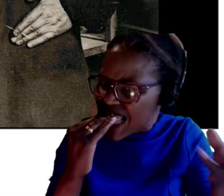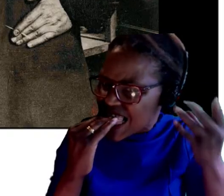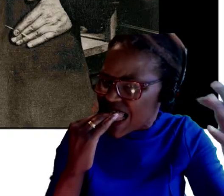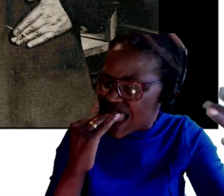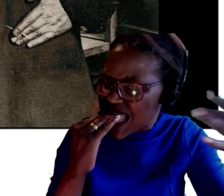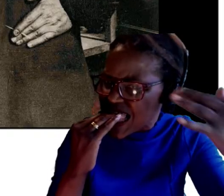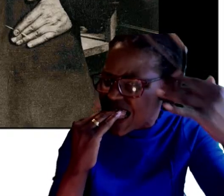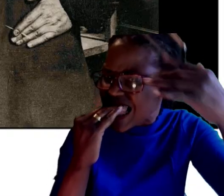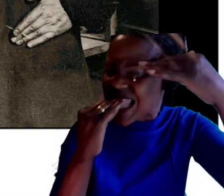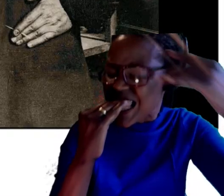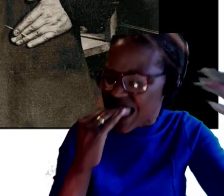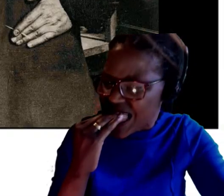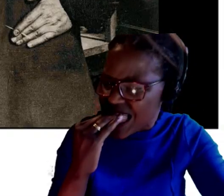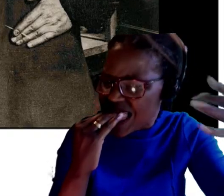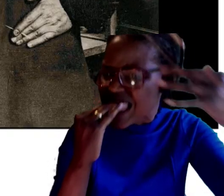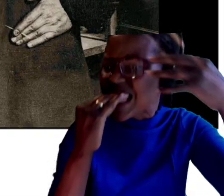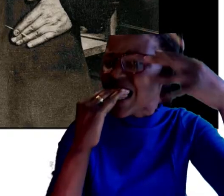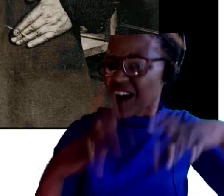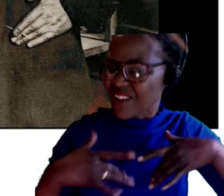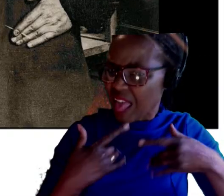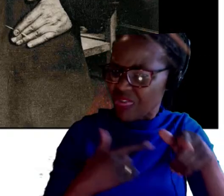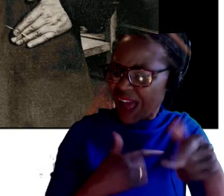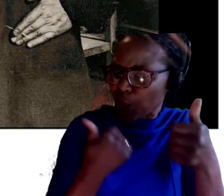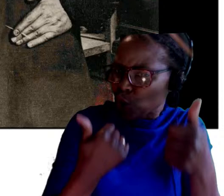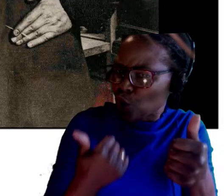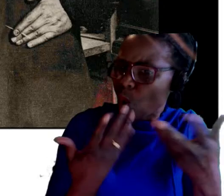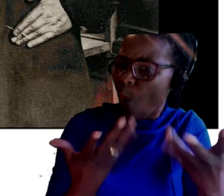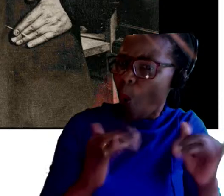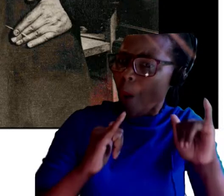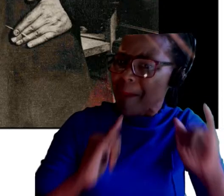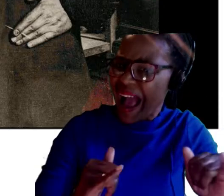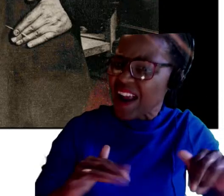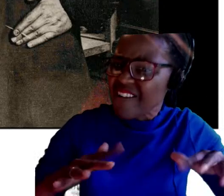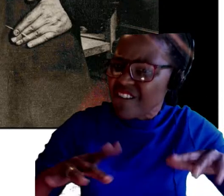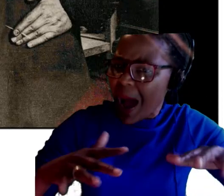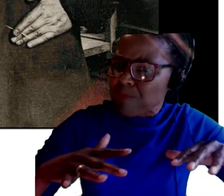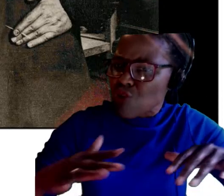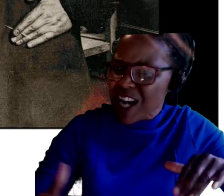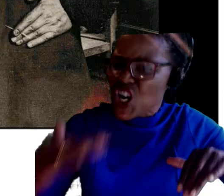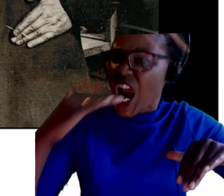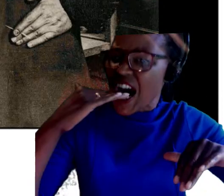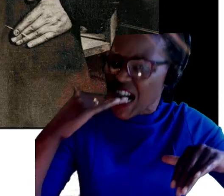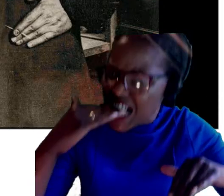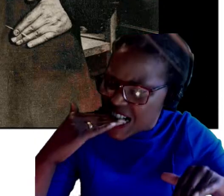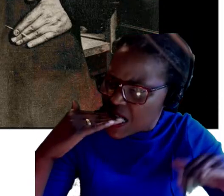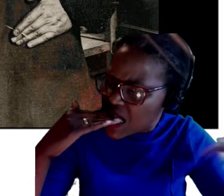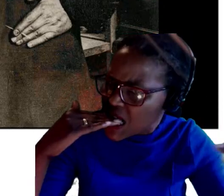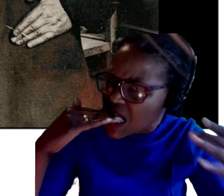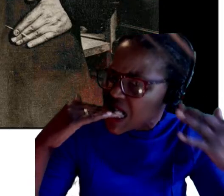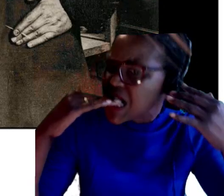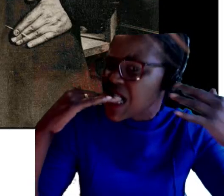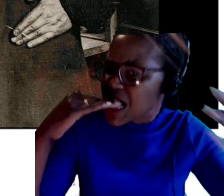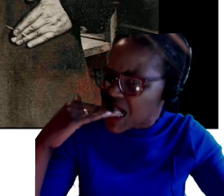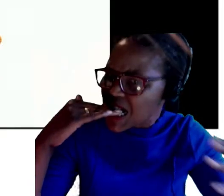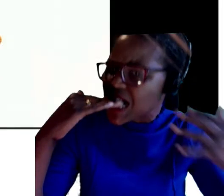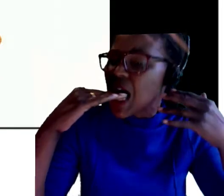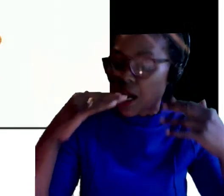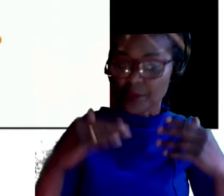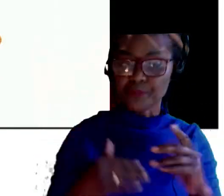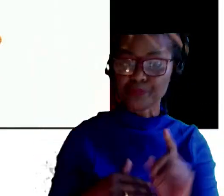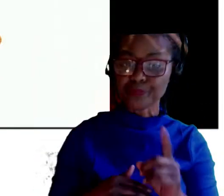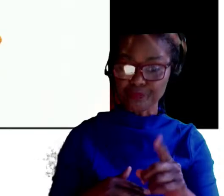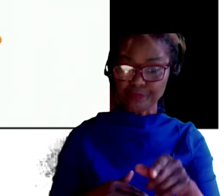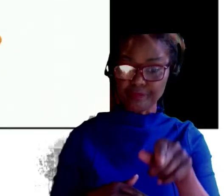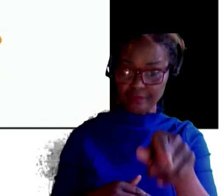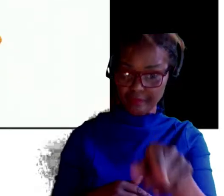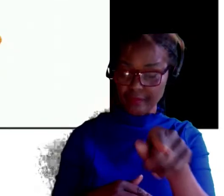skull. He distinguishes between bad and good vibrations. To begin with, Edison is convinced his phonograph